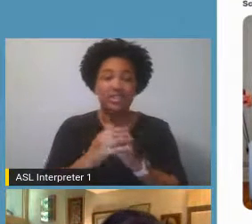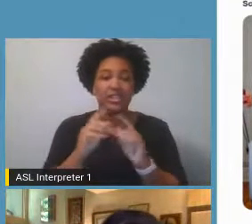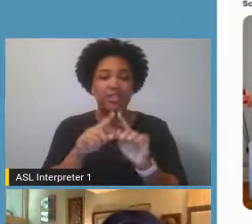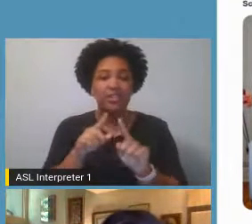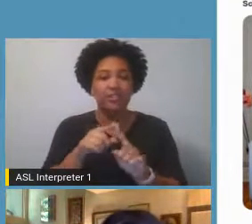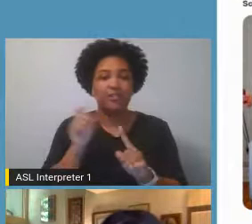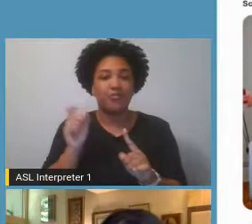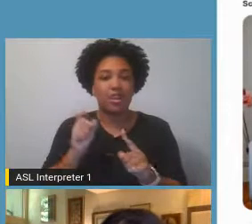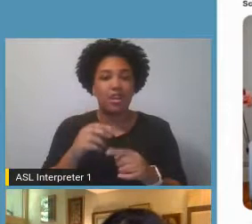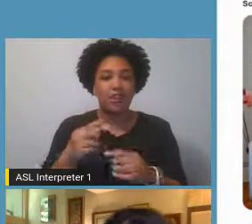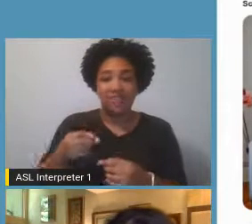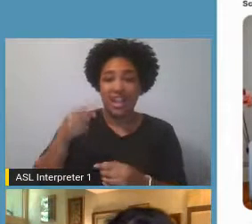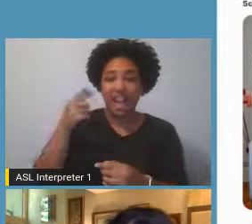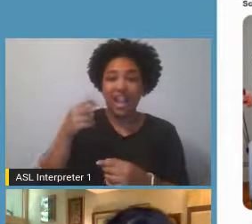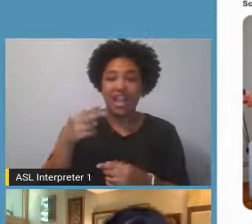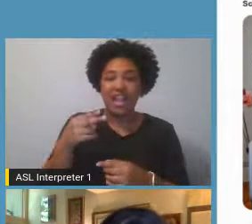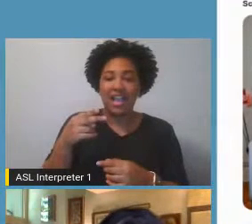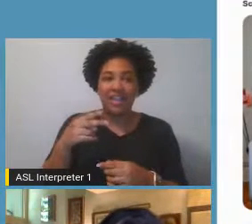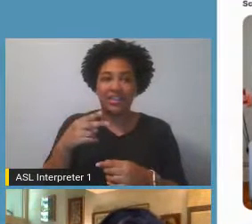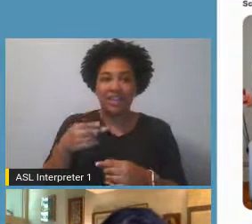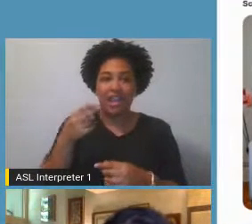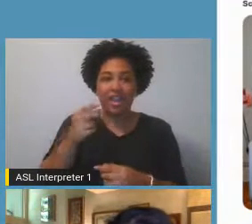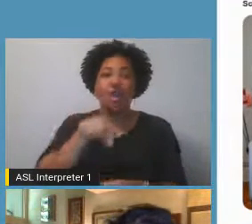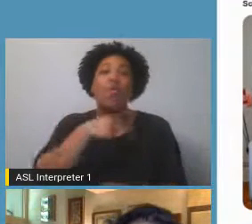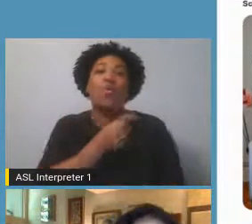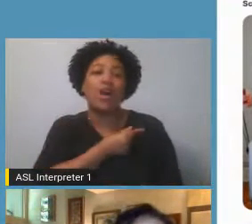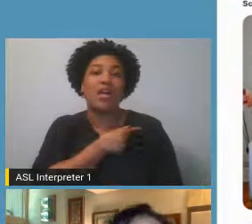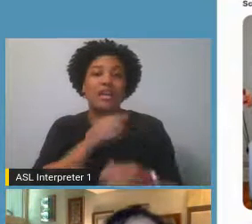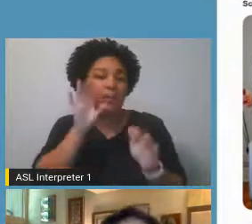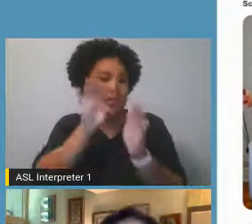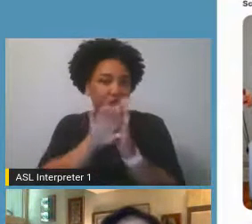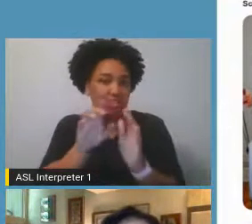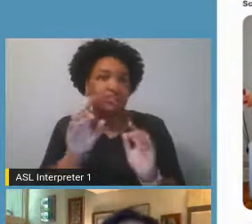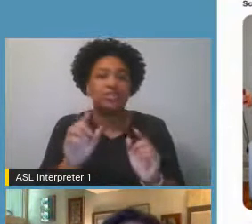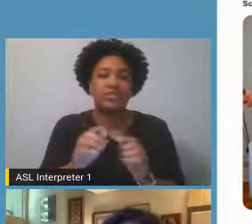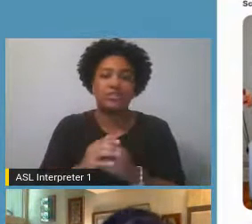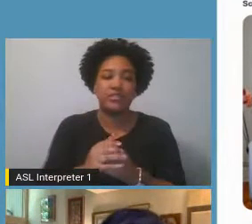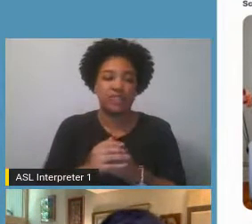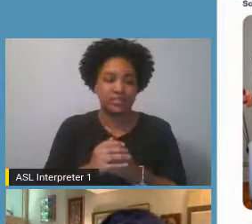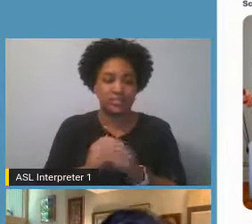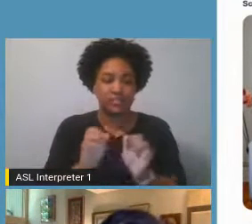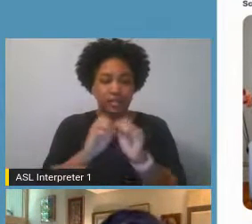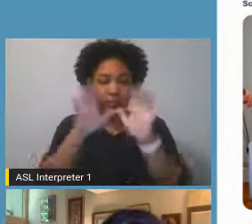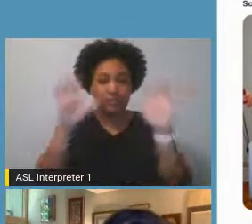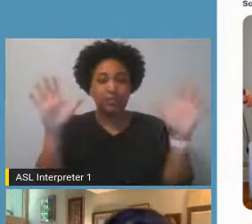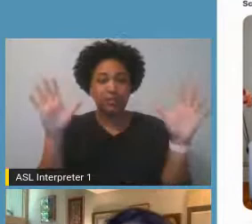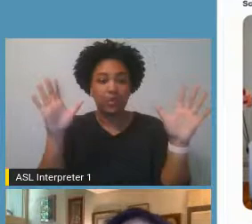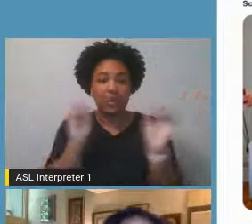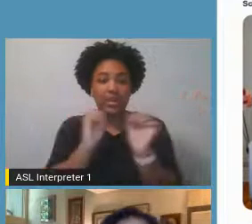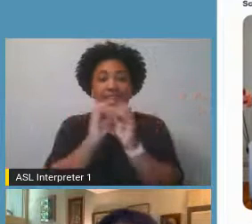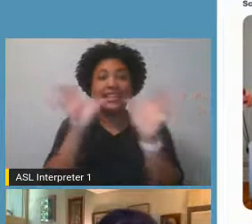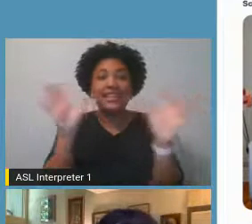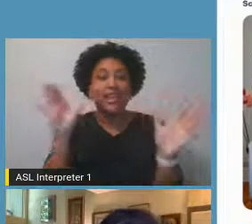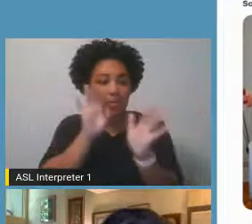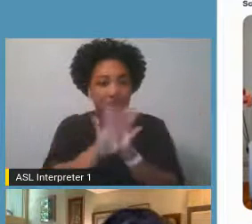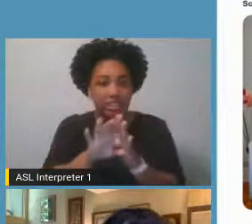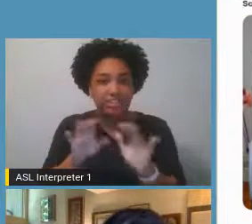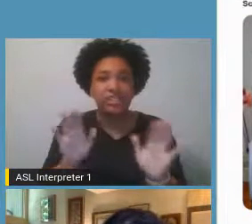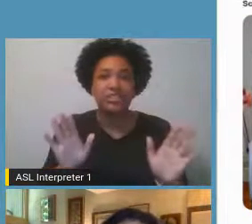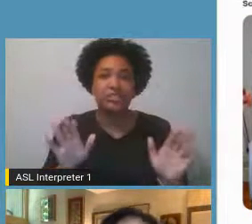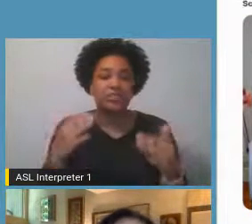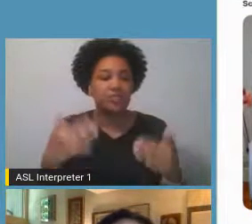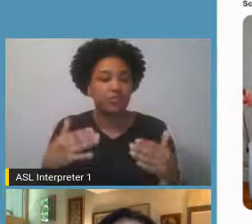resolution images, that there are, you know, 3D virtual galleries, that you can have touch